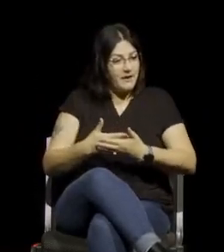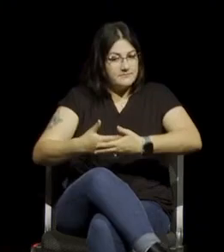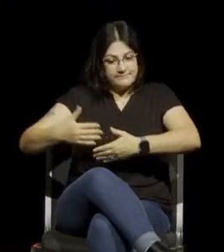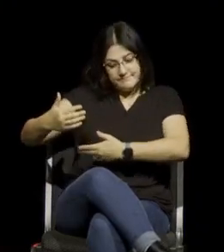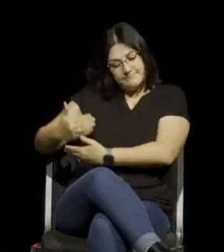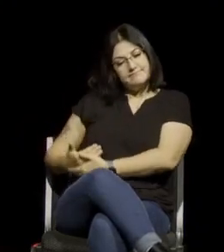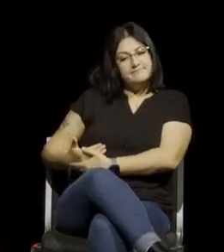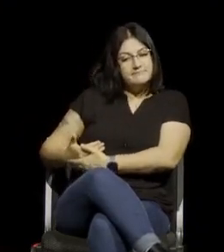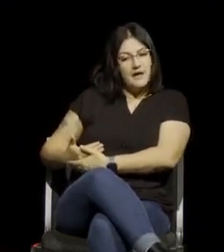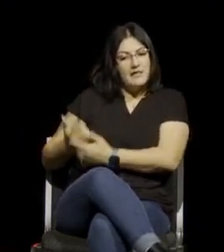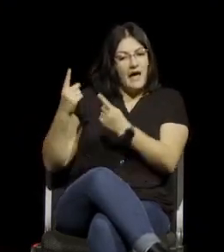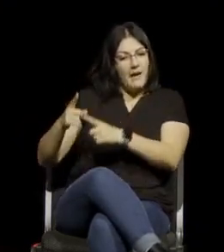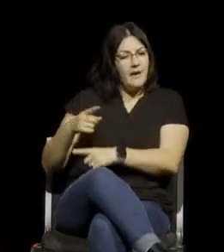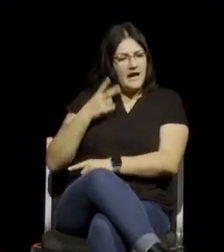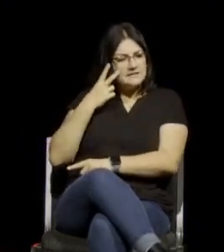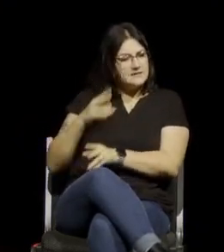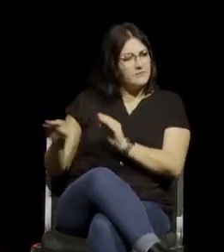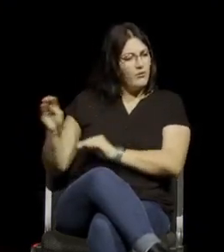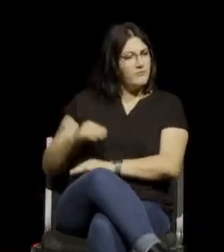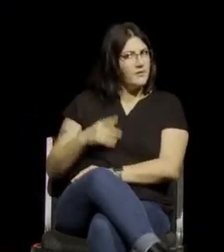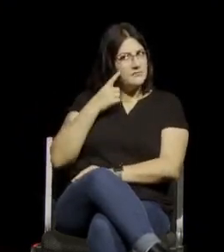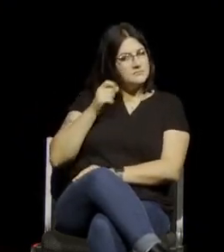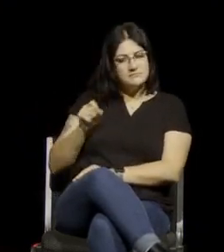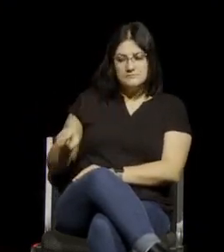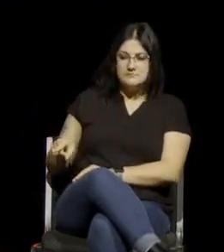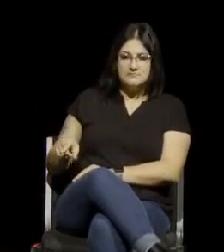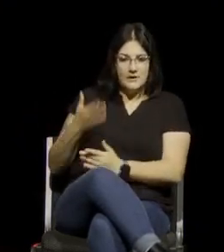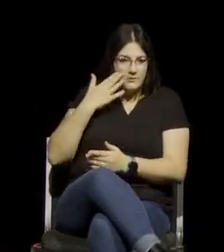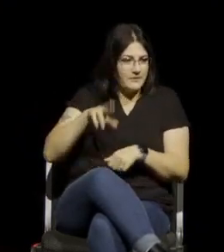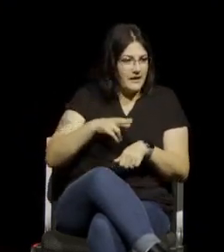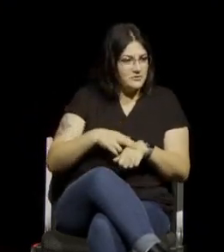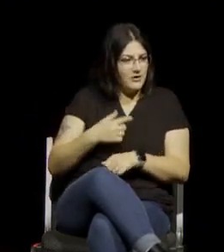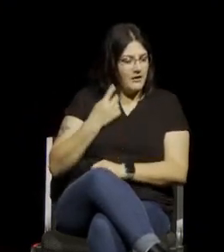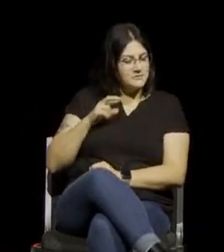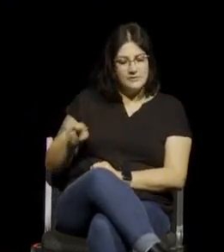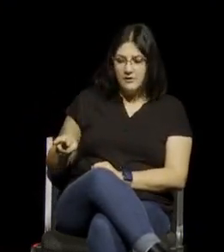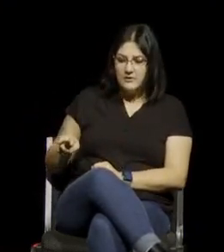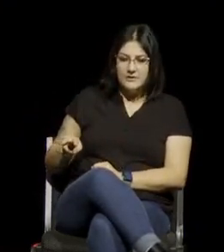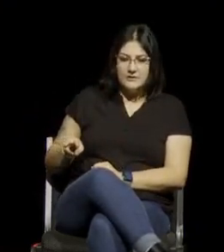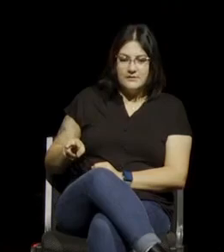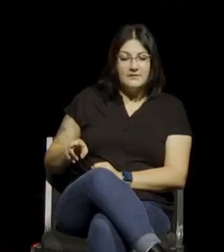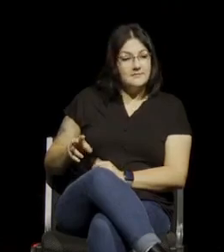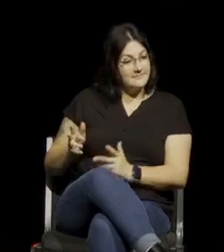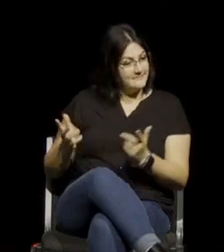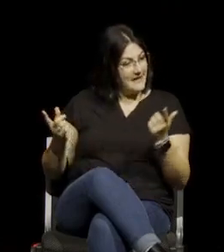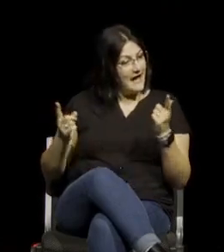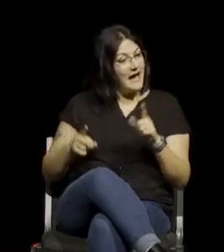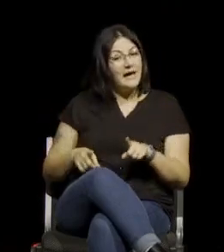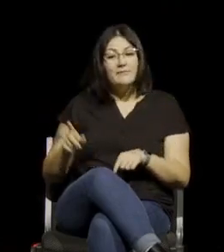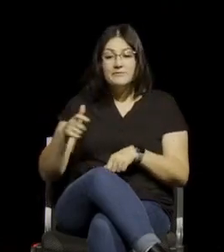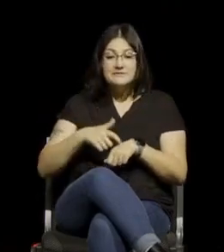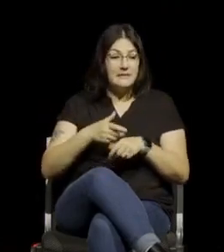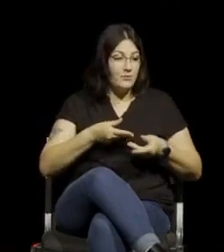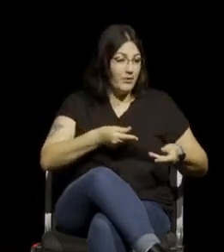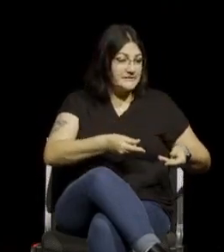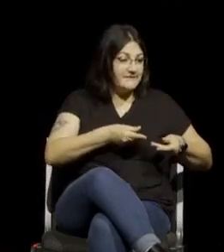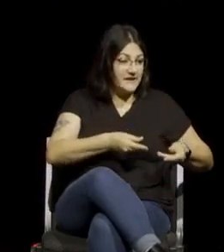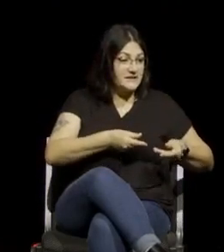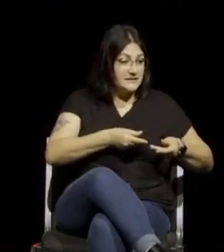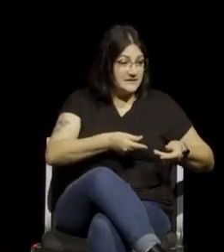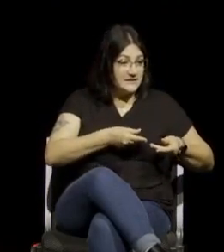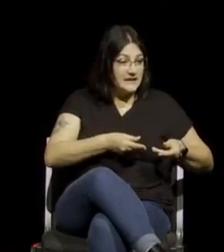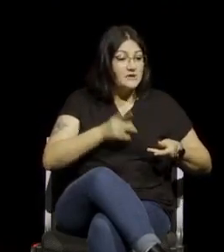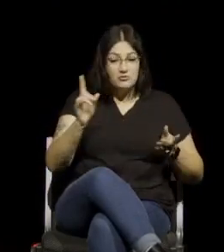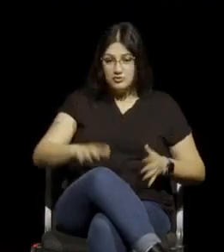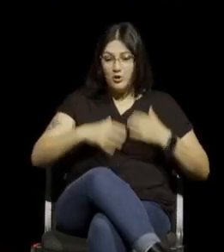hip. And then I see some movement happen. And then naturally I just look and it catches my eye. And sure enough, it was time to breastfeed. And